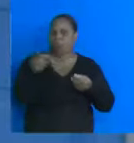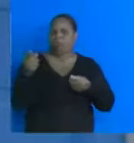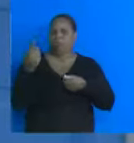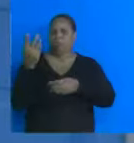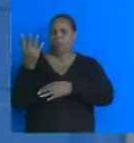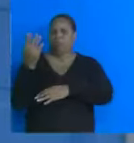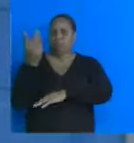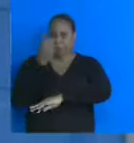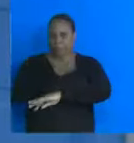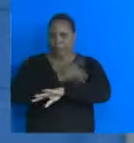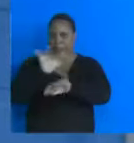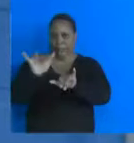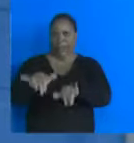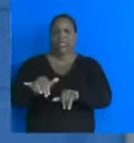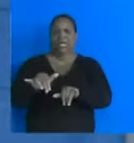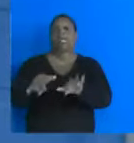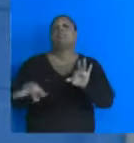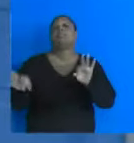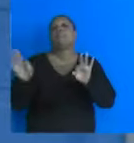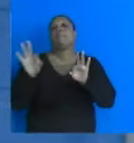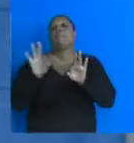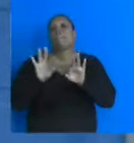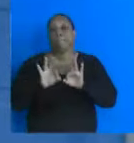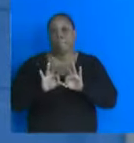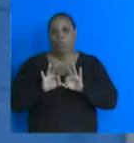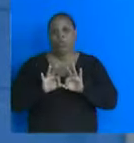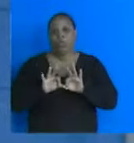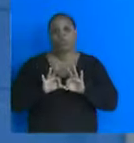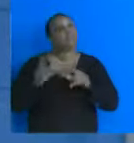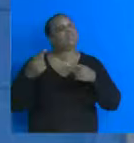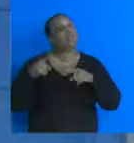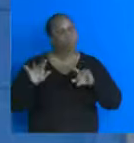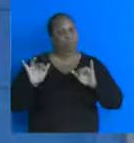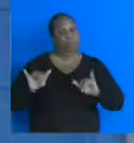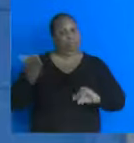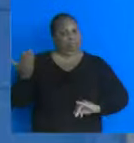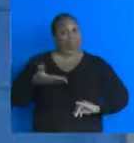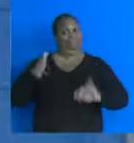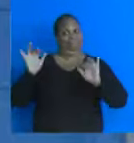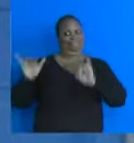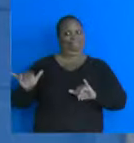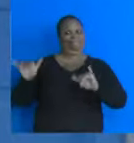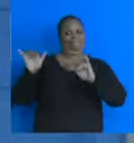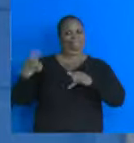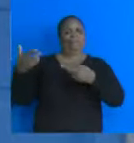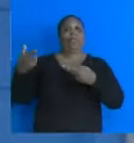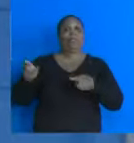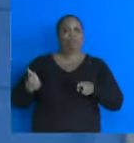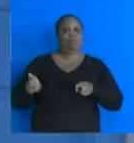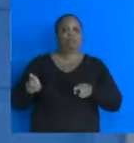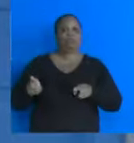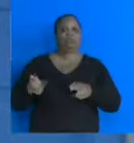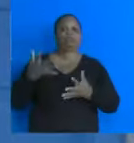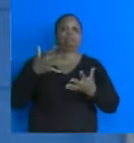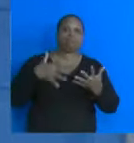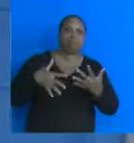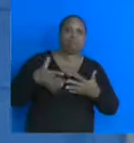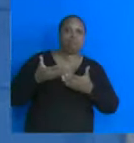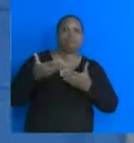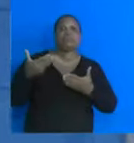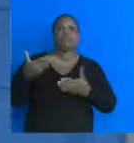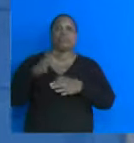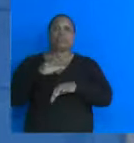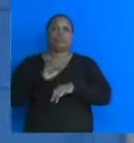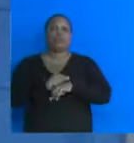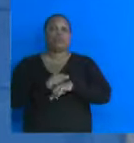stay. As an important note, while guests remain in their rooms, they will be able to engage in prearranged